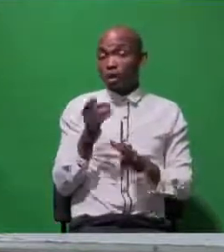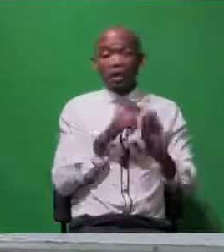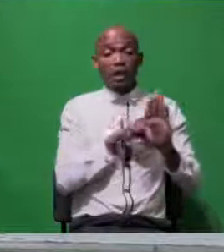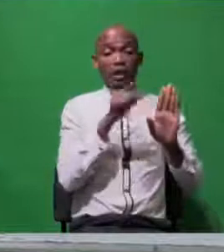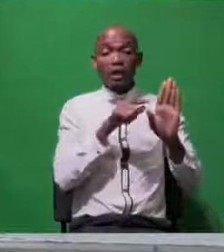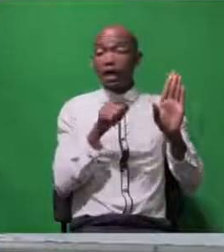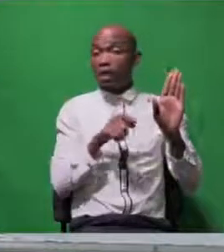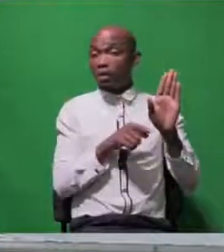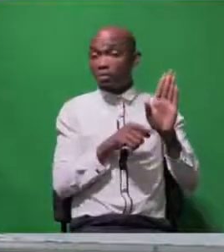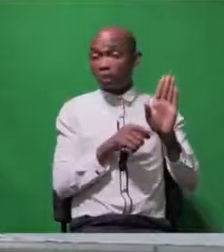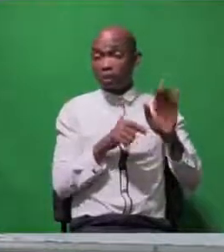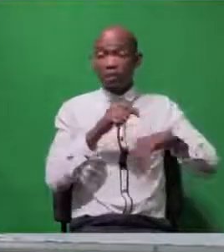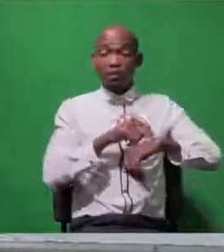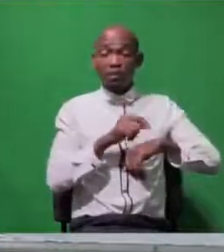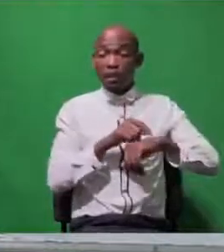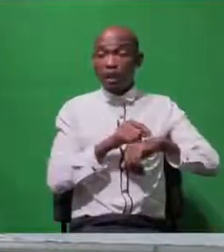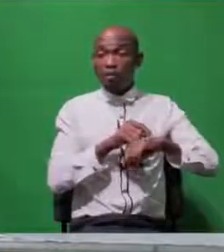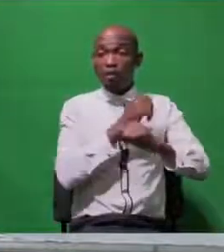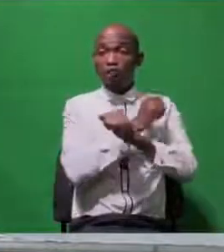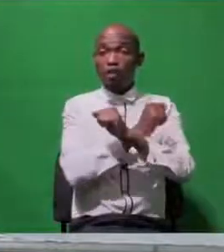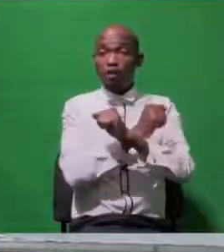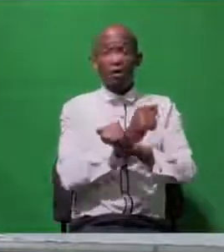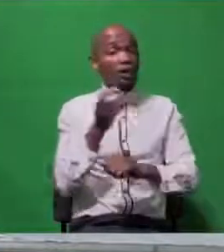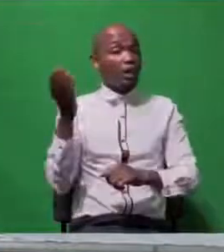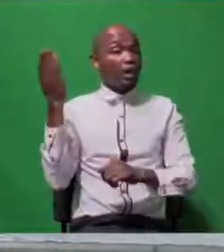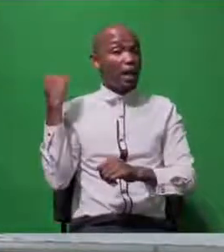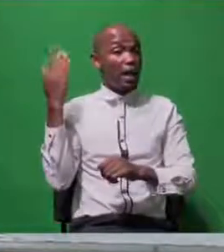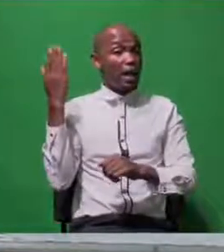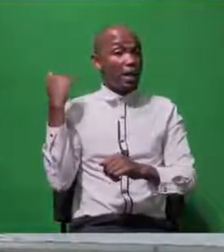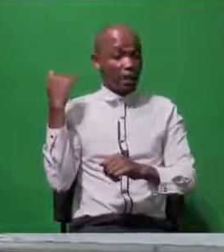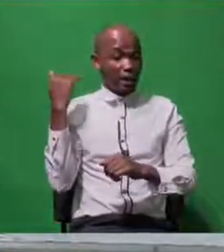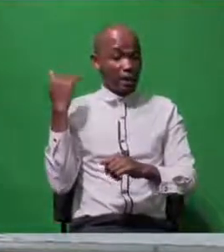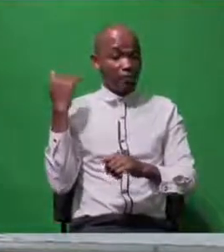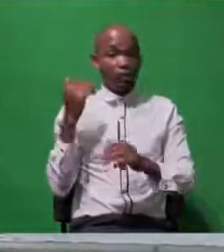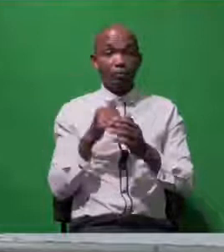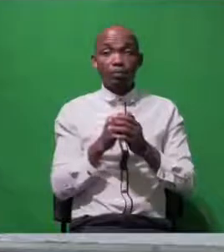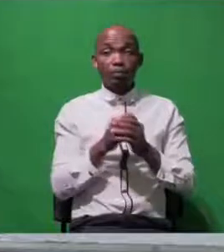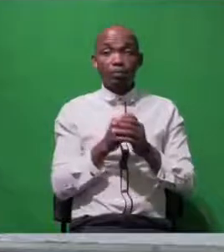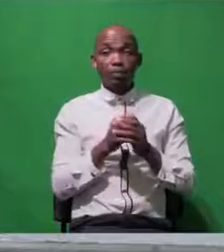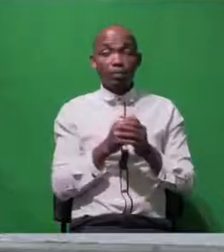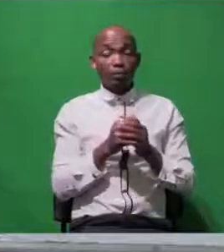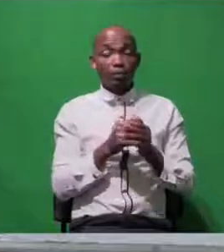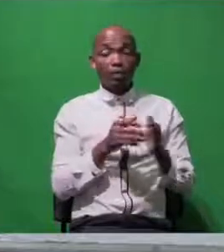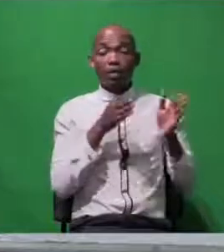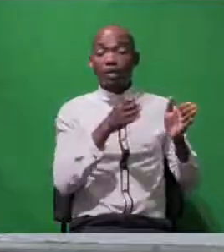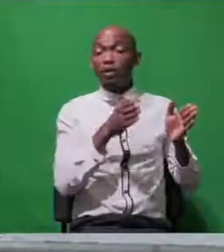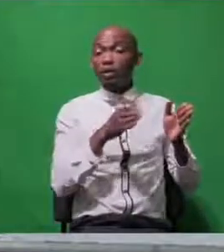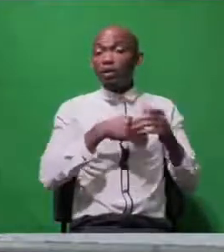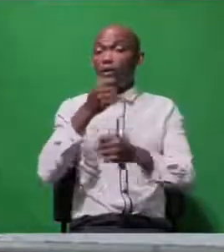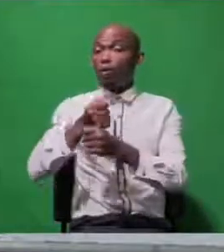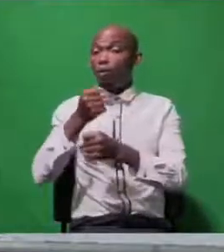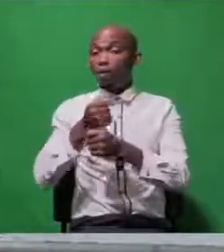Africans during colonial era were clerks. There were Africans who worked